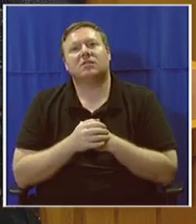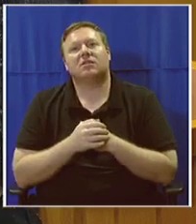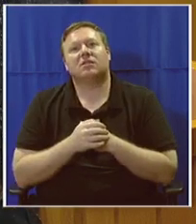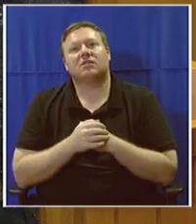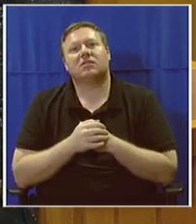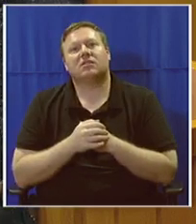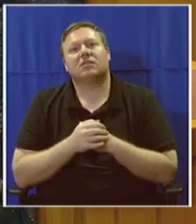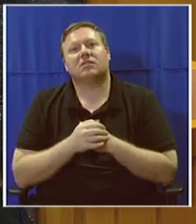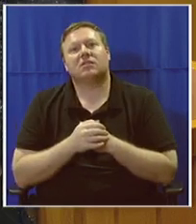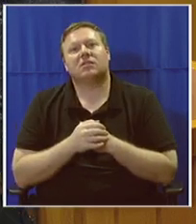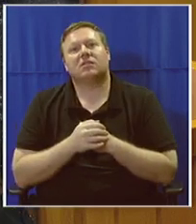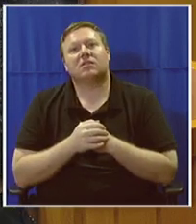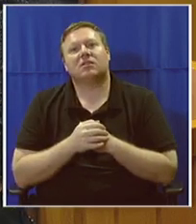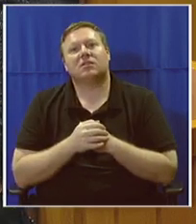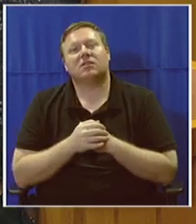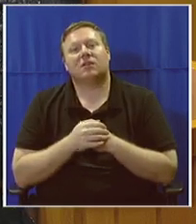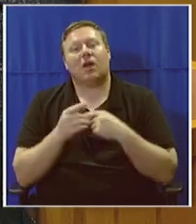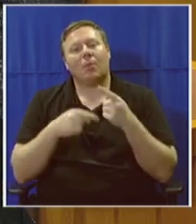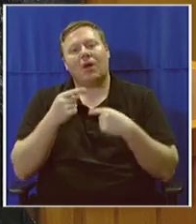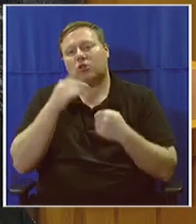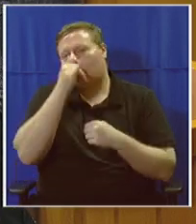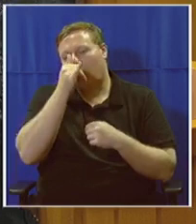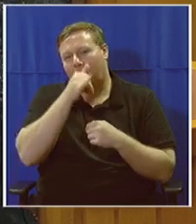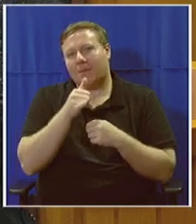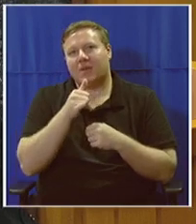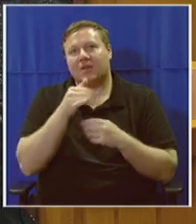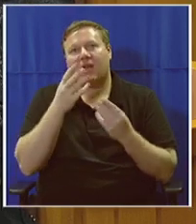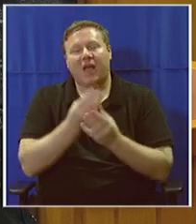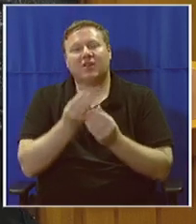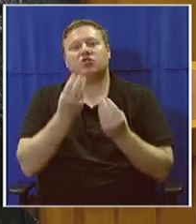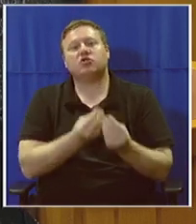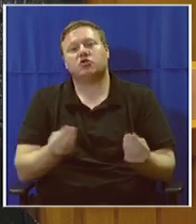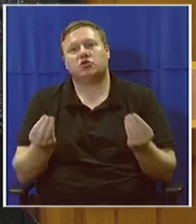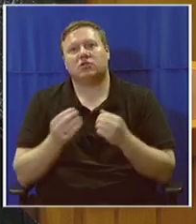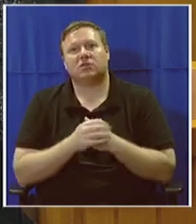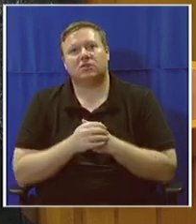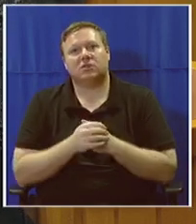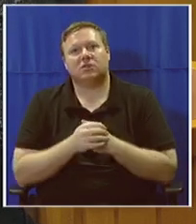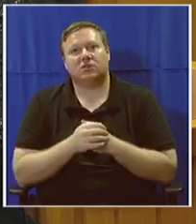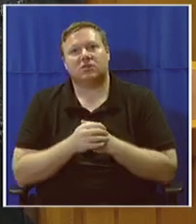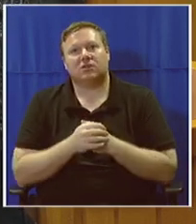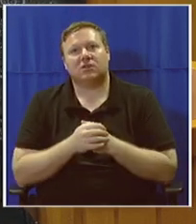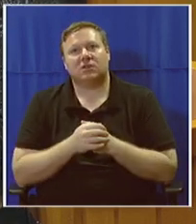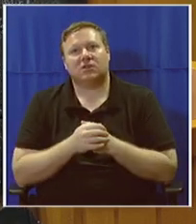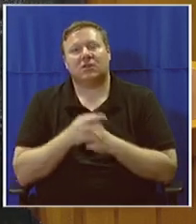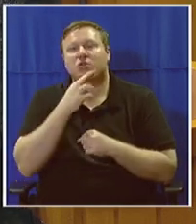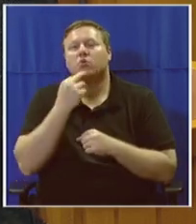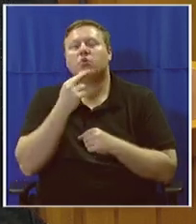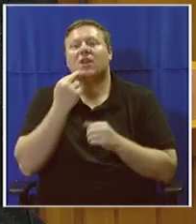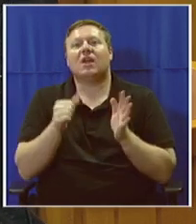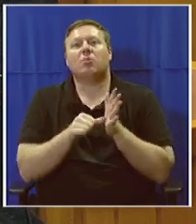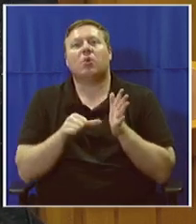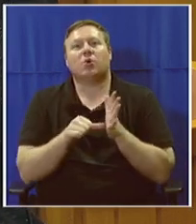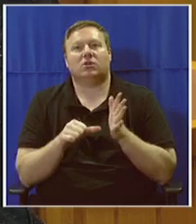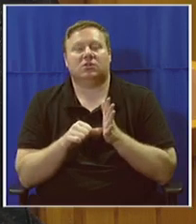it's about the crime and children. Mm. I think it's really important